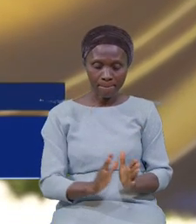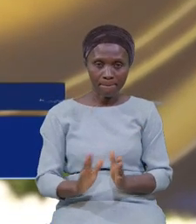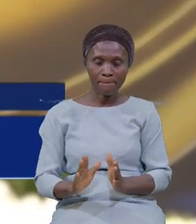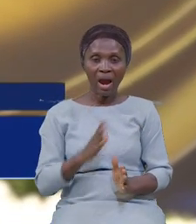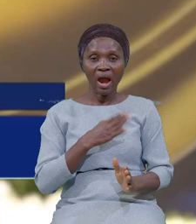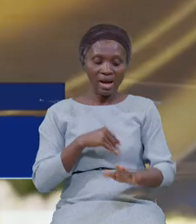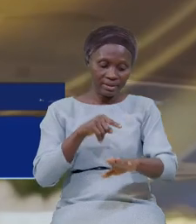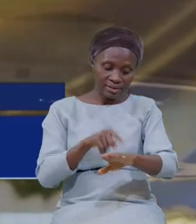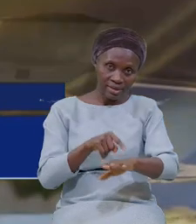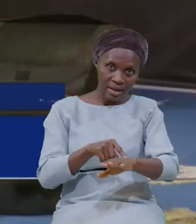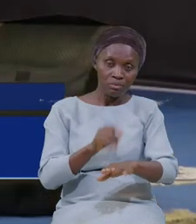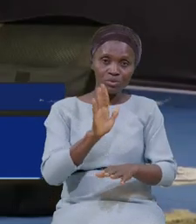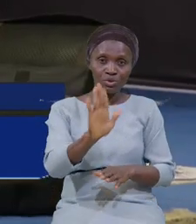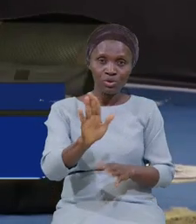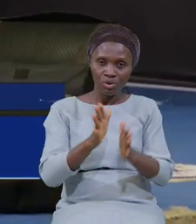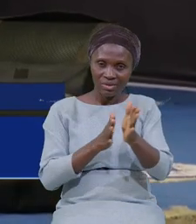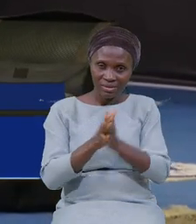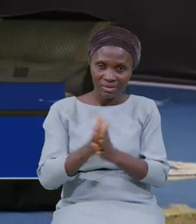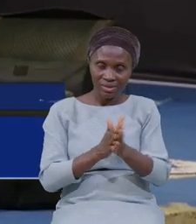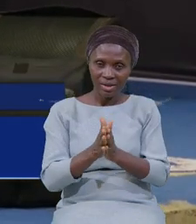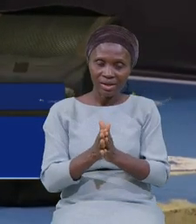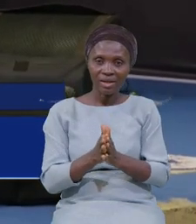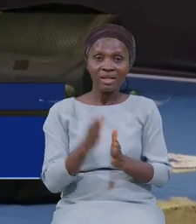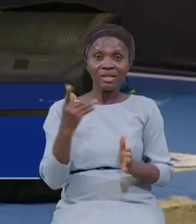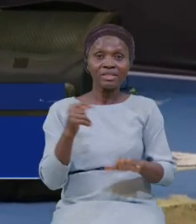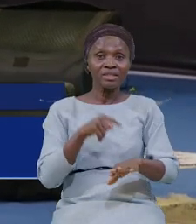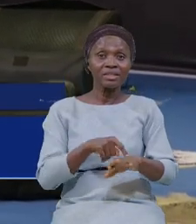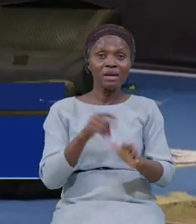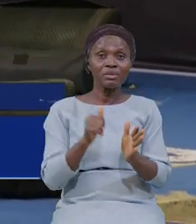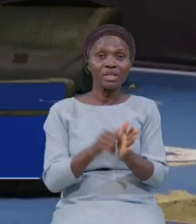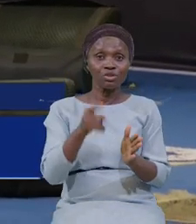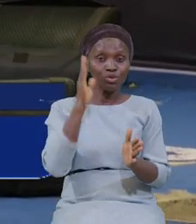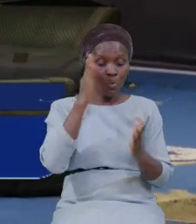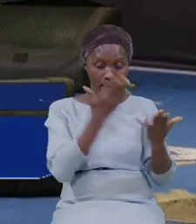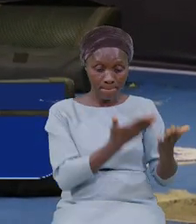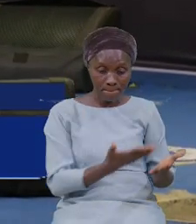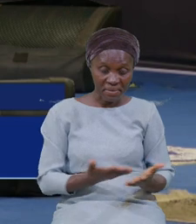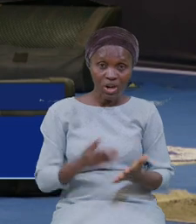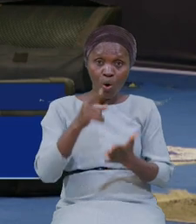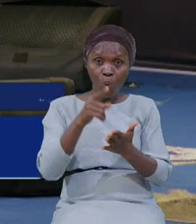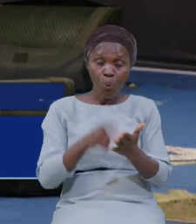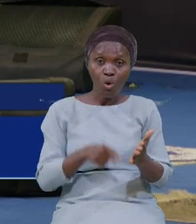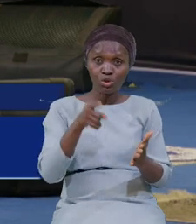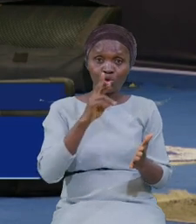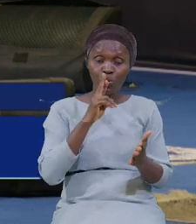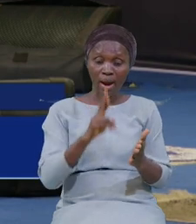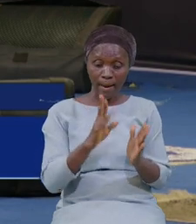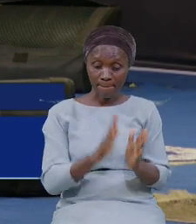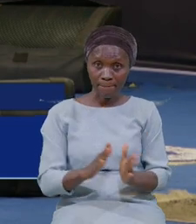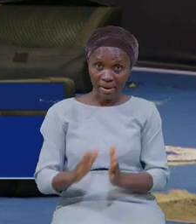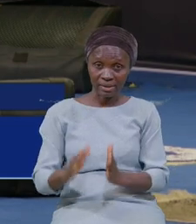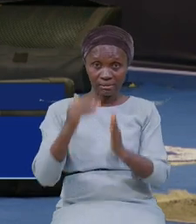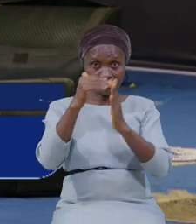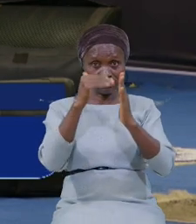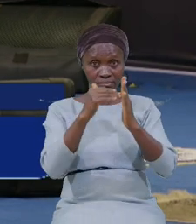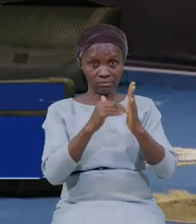your desires, your time, the time you bring the proposal, and how you bring the proposal, of